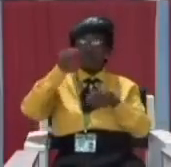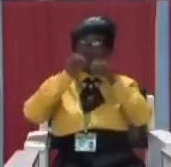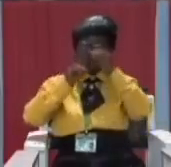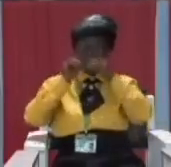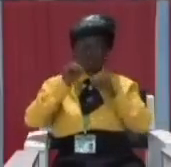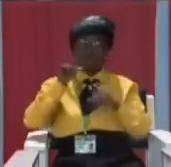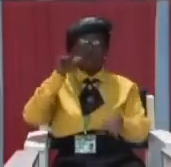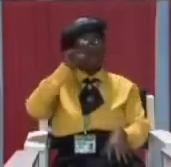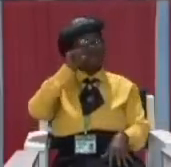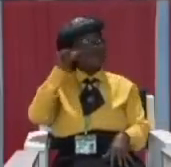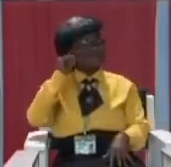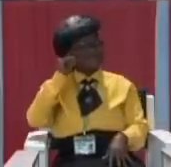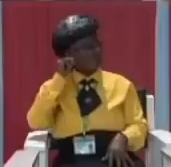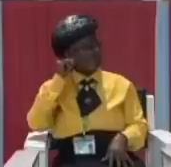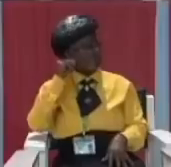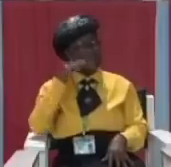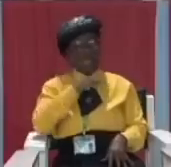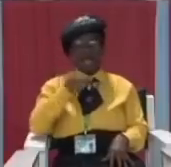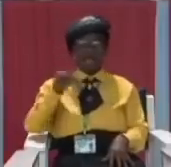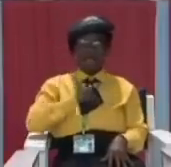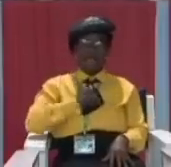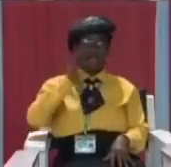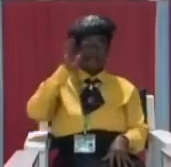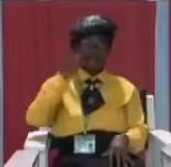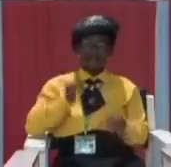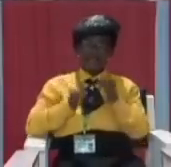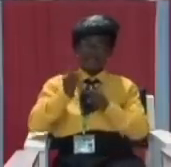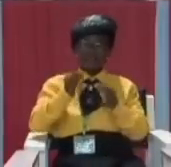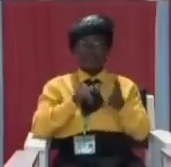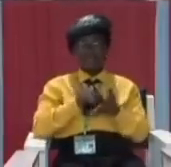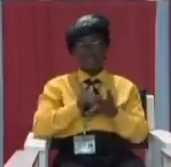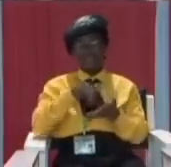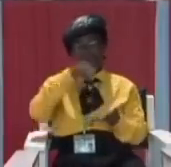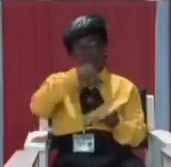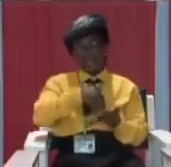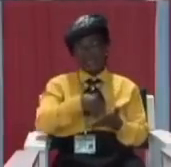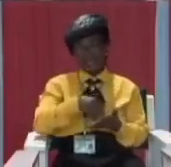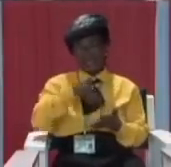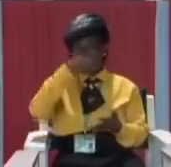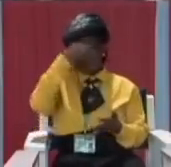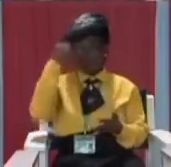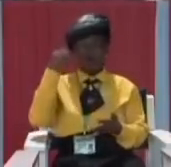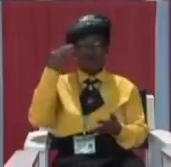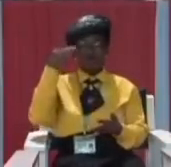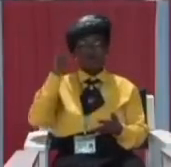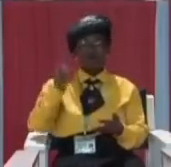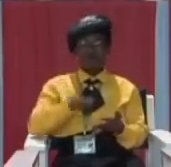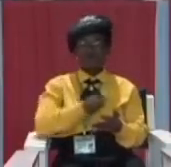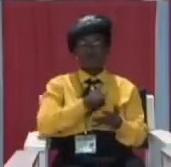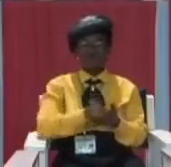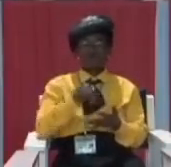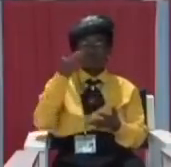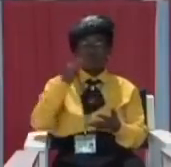again because of those of you who are not around.